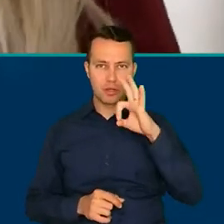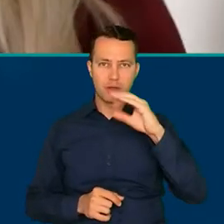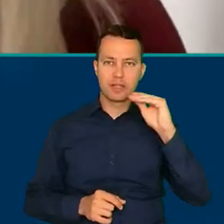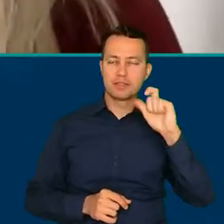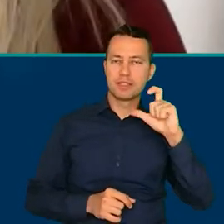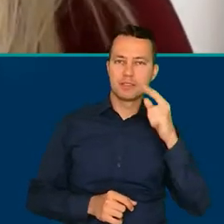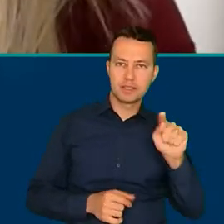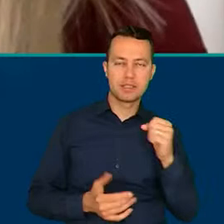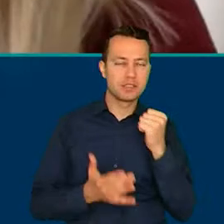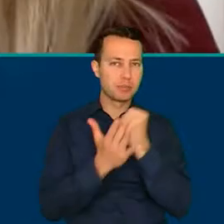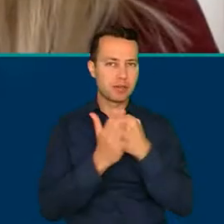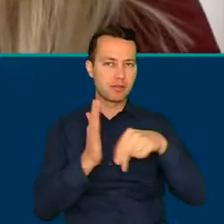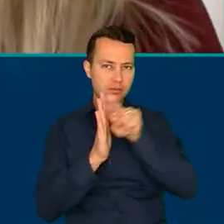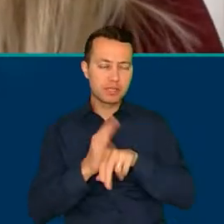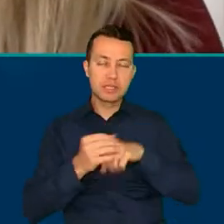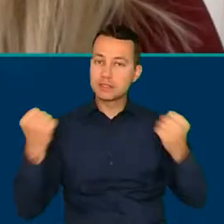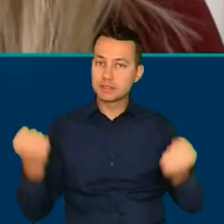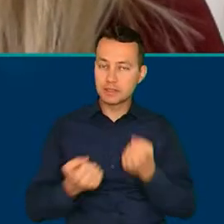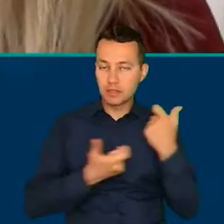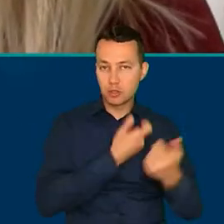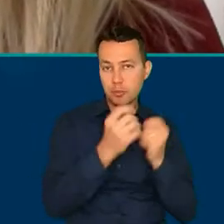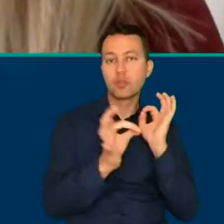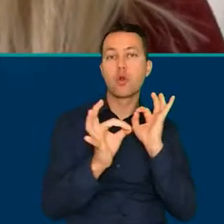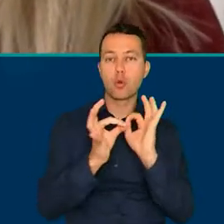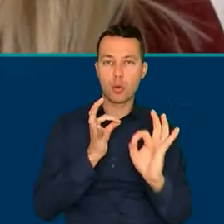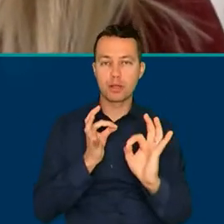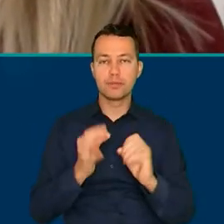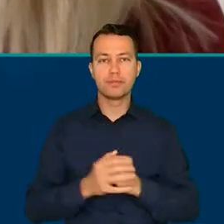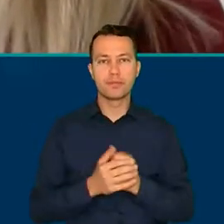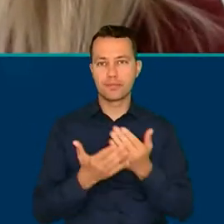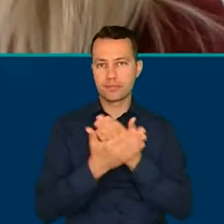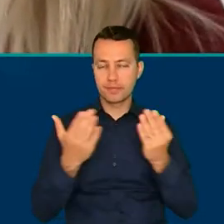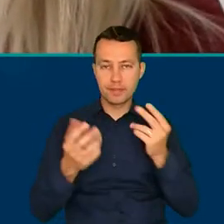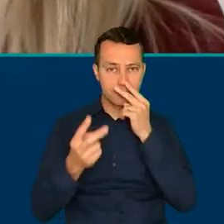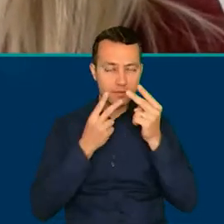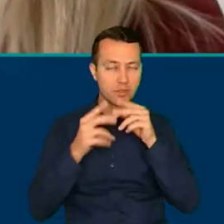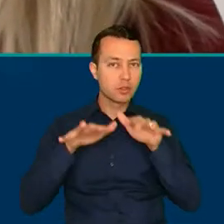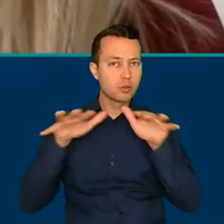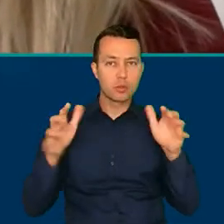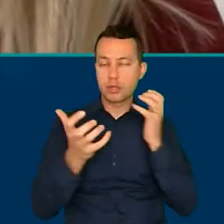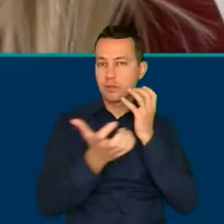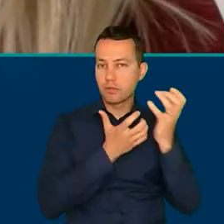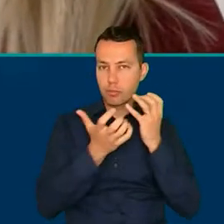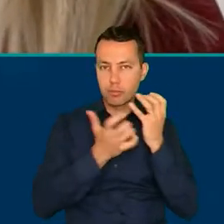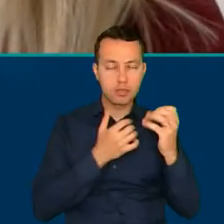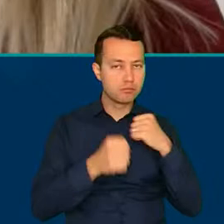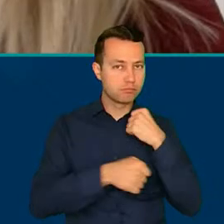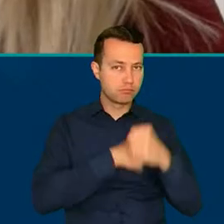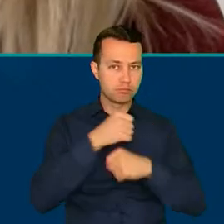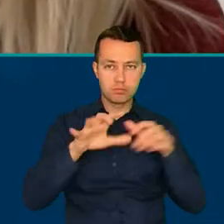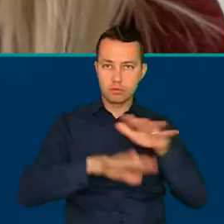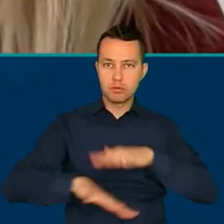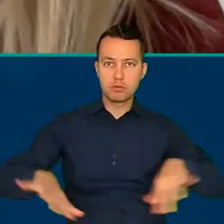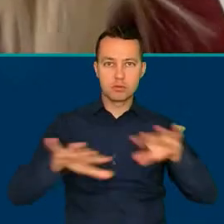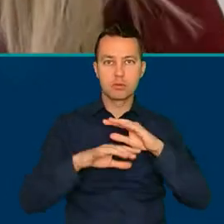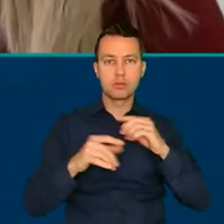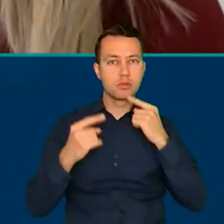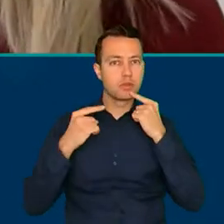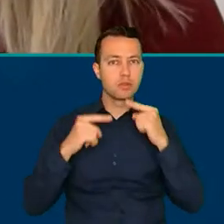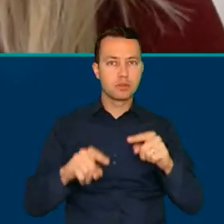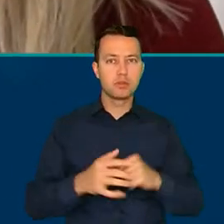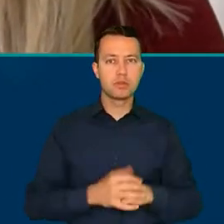staranności. Jak Państwo widzą, jest bardzo dużo informacji, bardzo dużo się dzieje w obszarze odpowiedzialnego biznesu i w